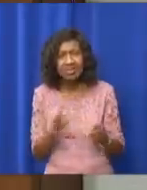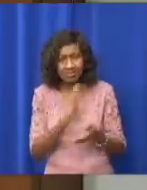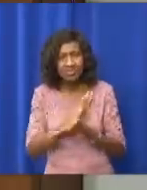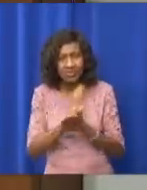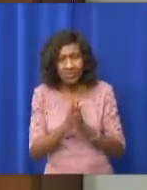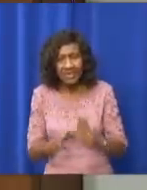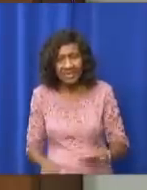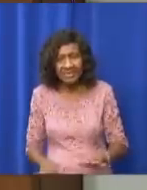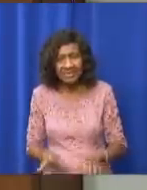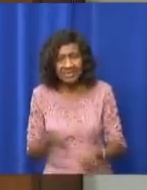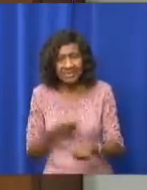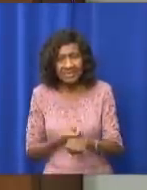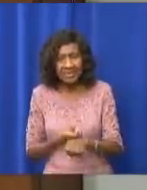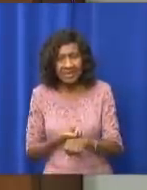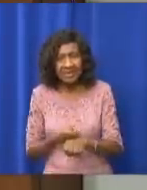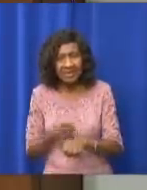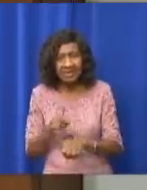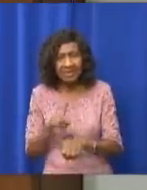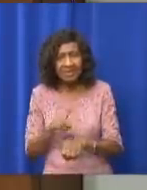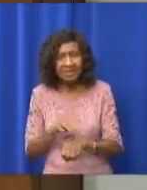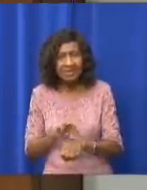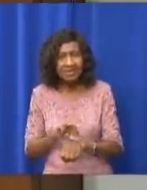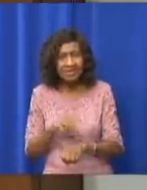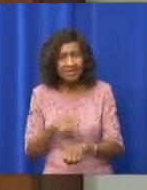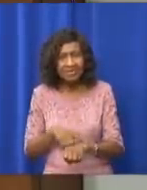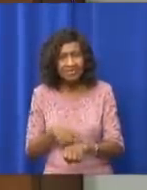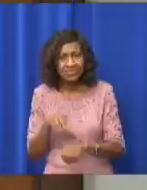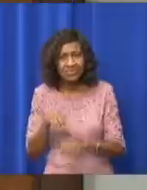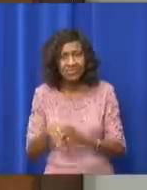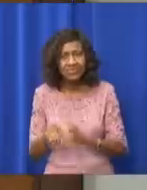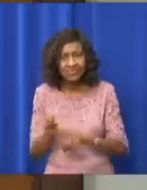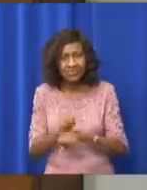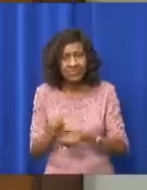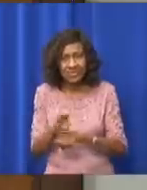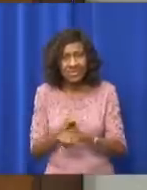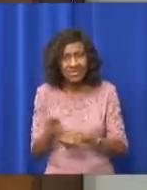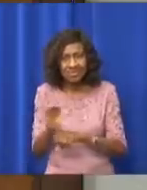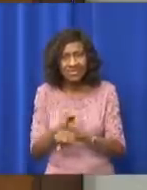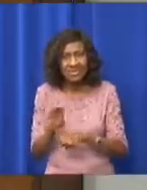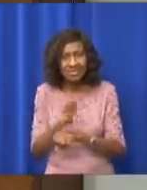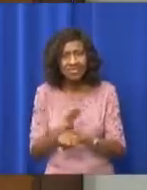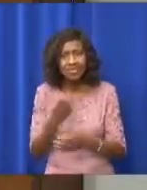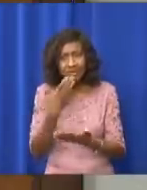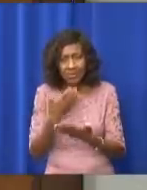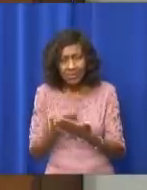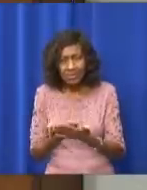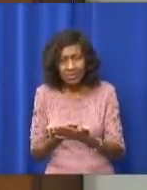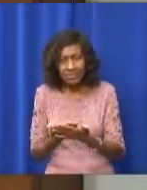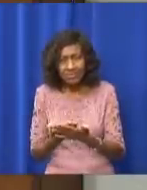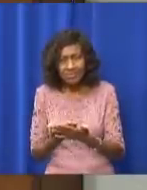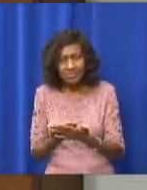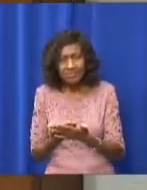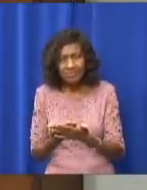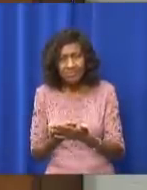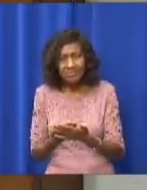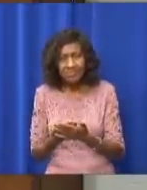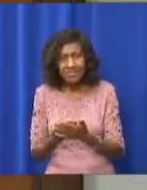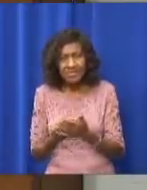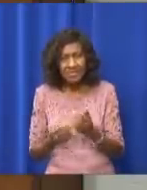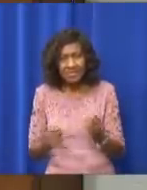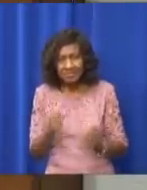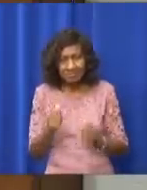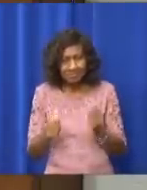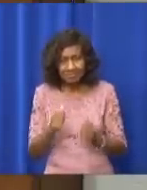The hard curfew in Grand Cayman and Cayman Brac continues to operate well. Just a moment to mention speeding. Last